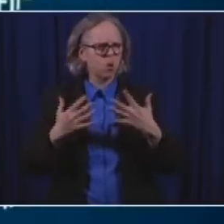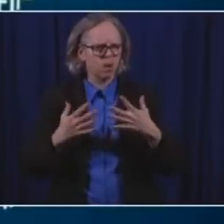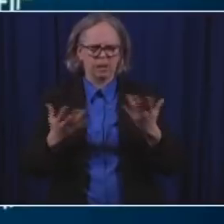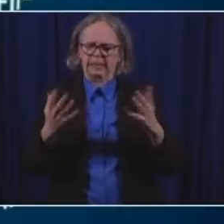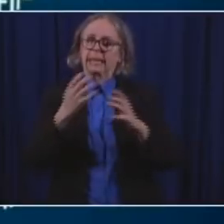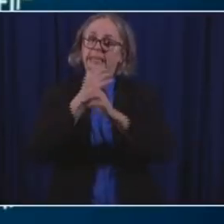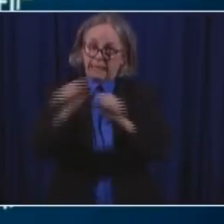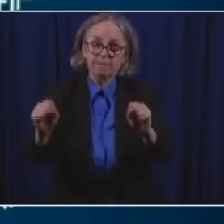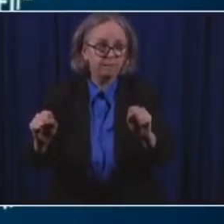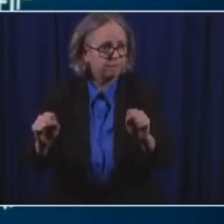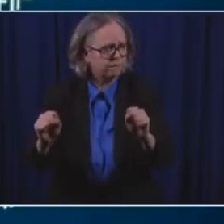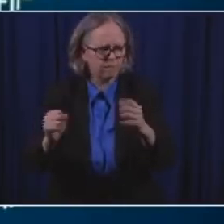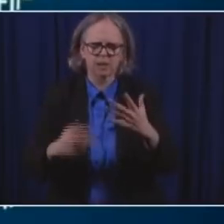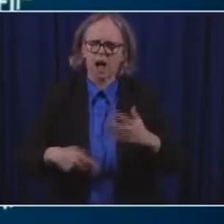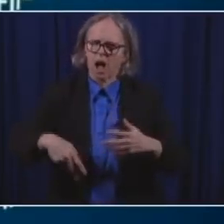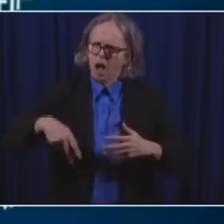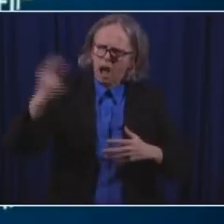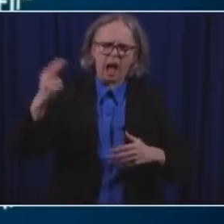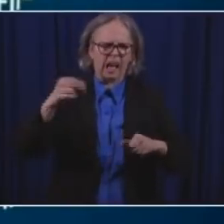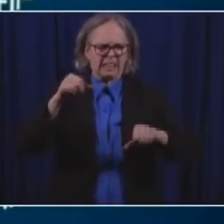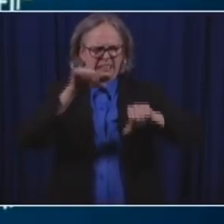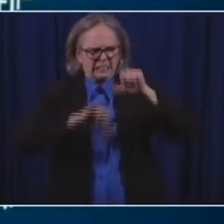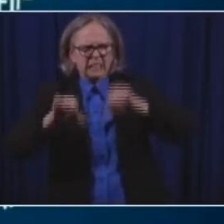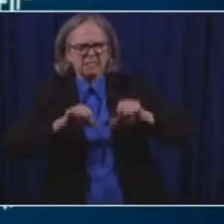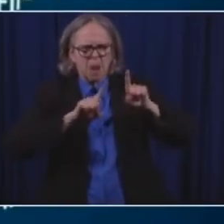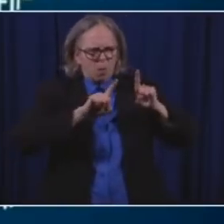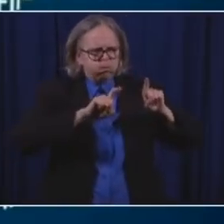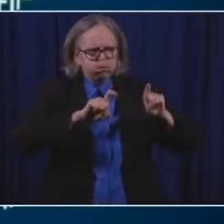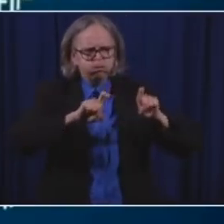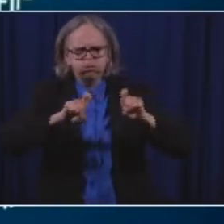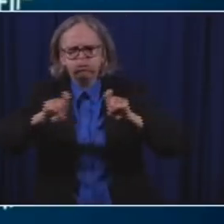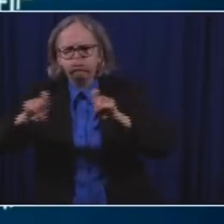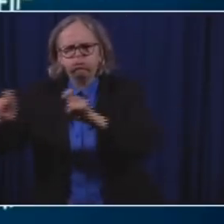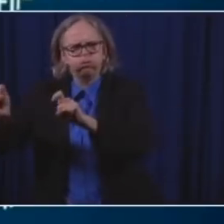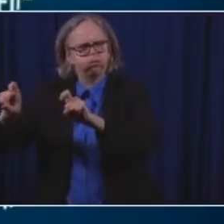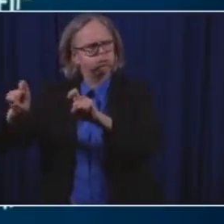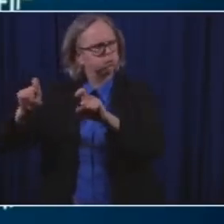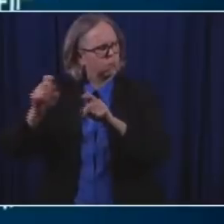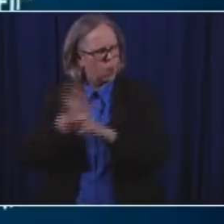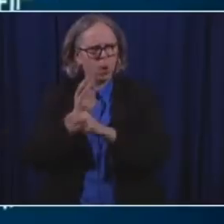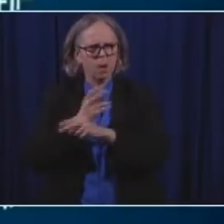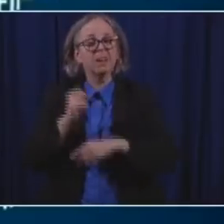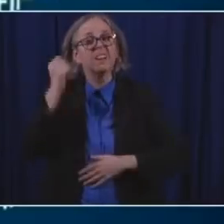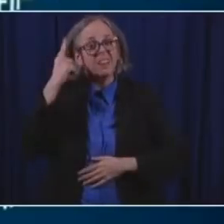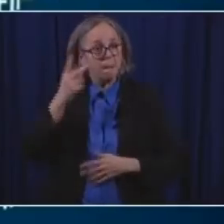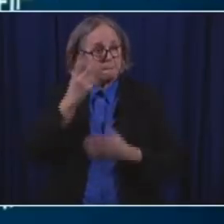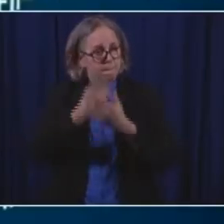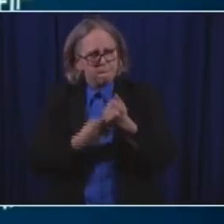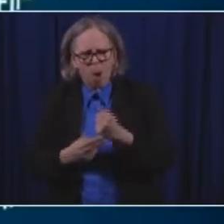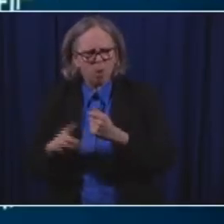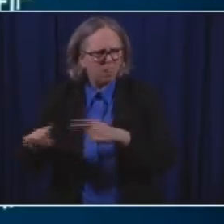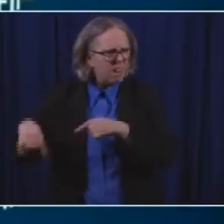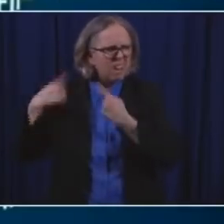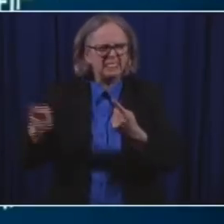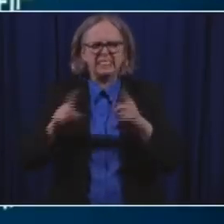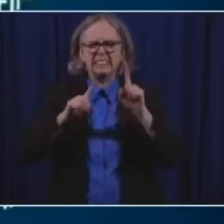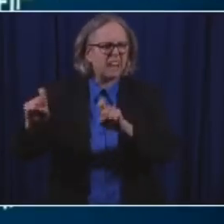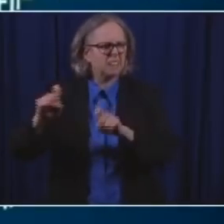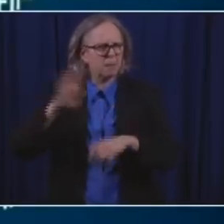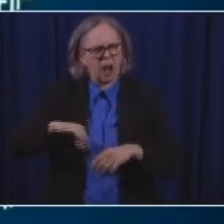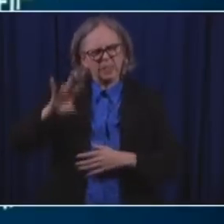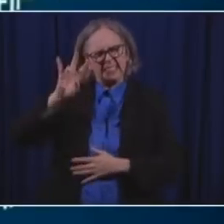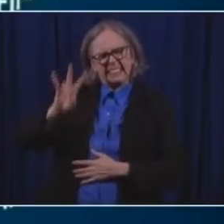testing methods. Together, both studies have enrolled about 75,000 people from